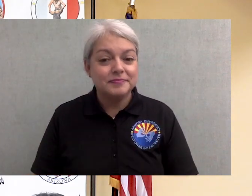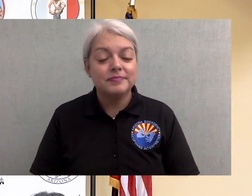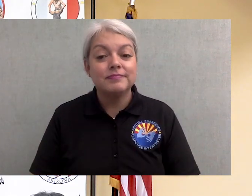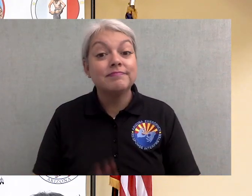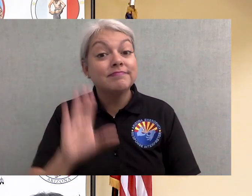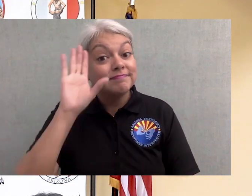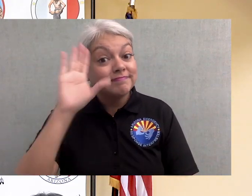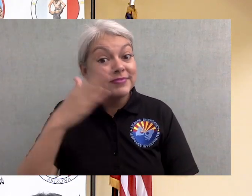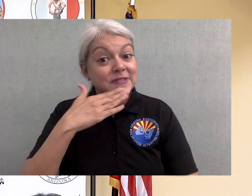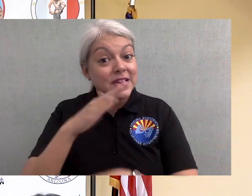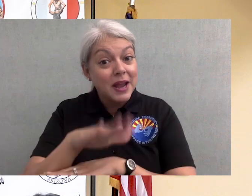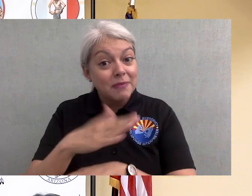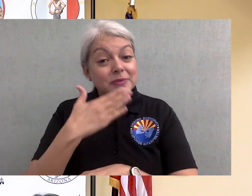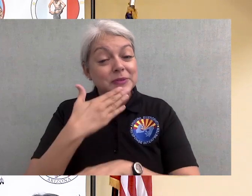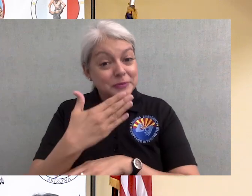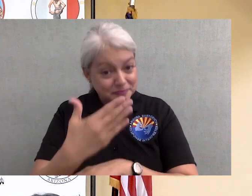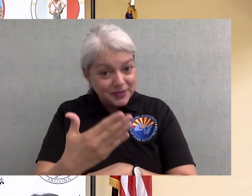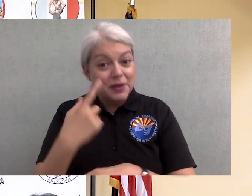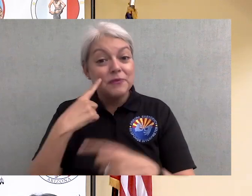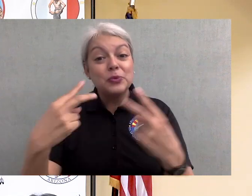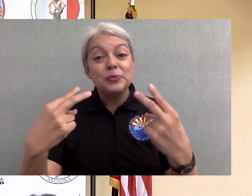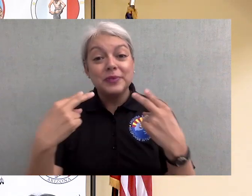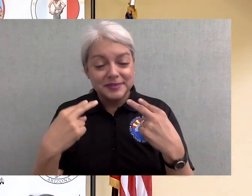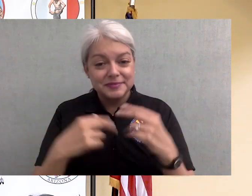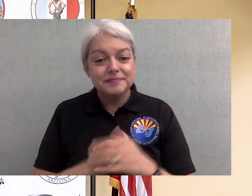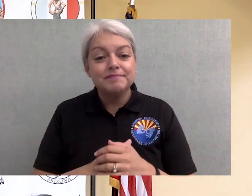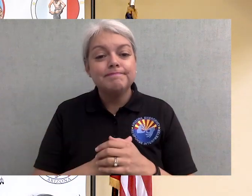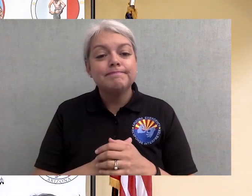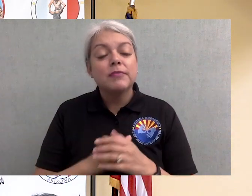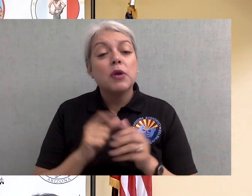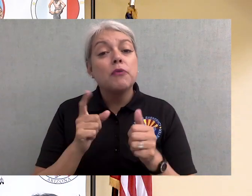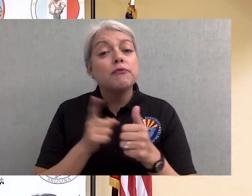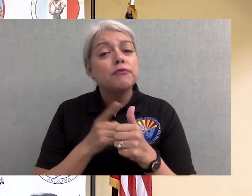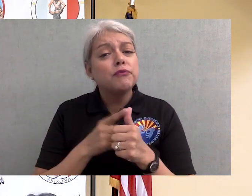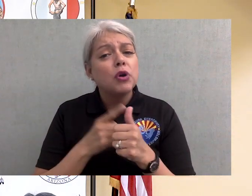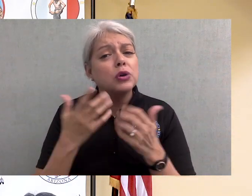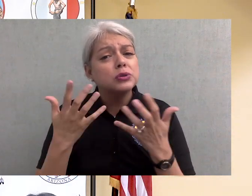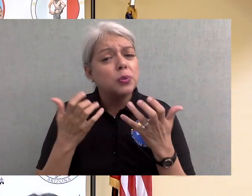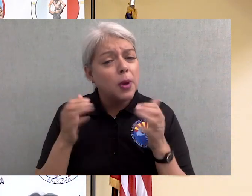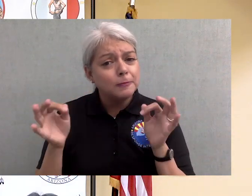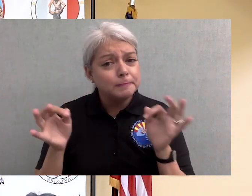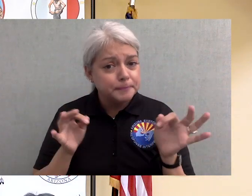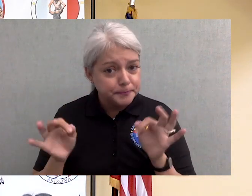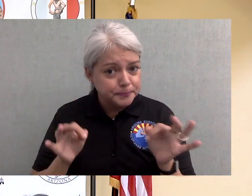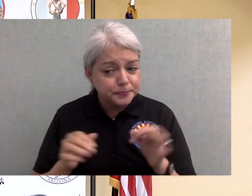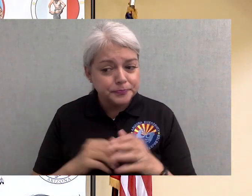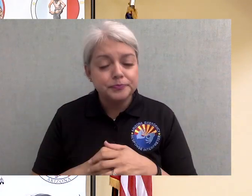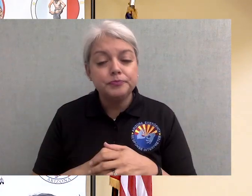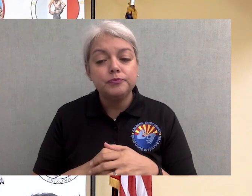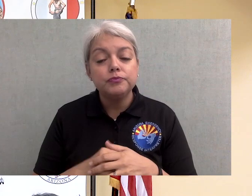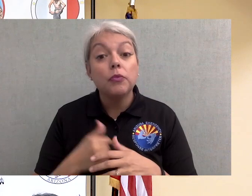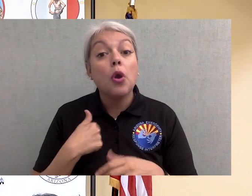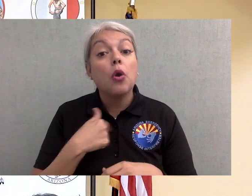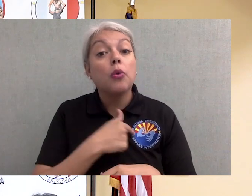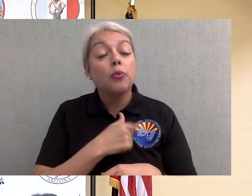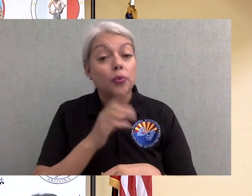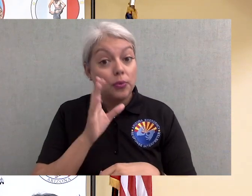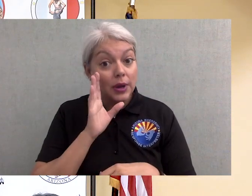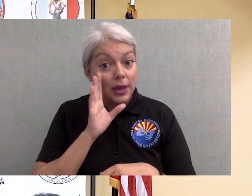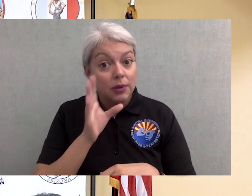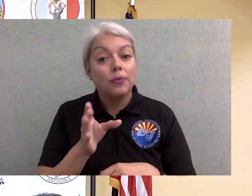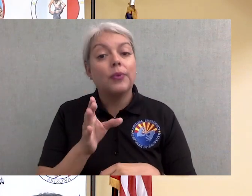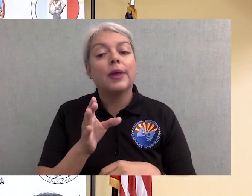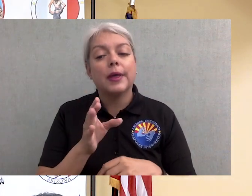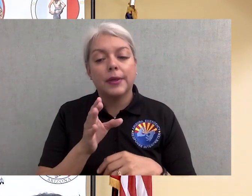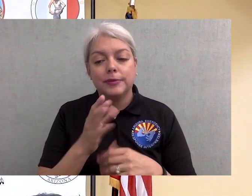in. What I'd like to cover first is that we will be distributing on our Facebook, and eventually we're